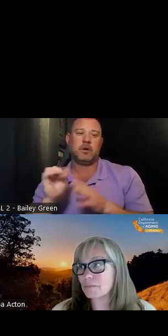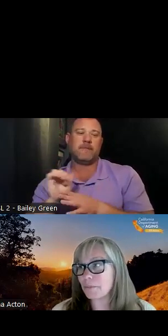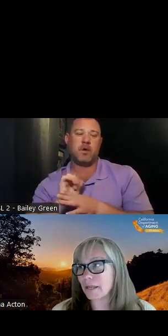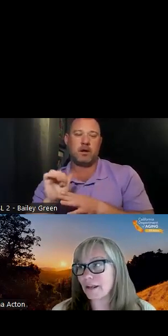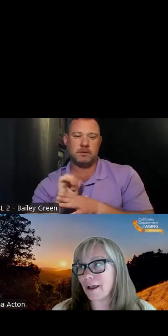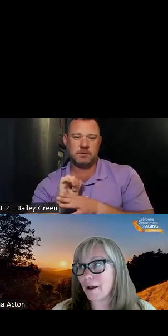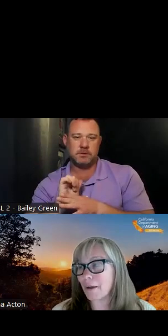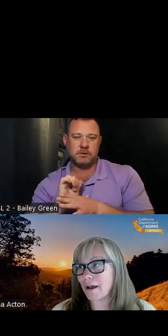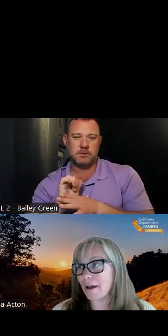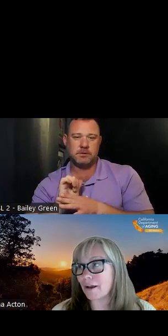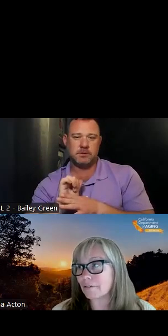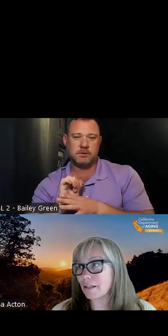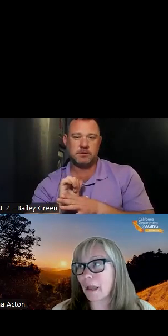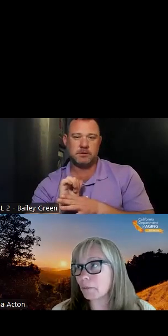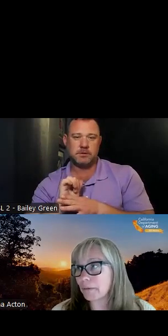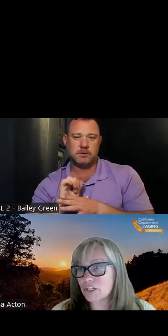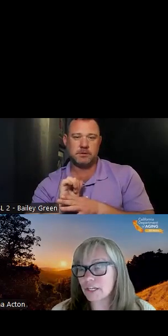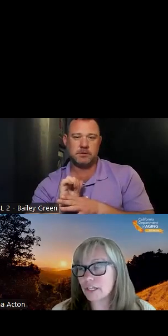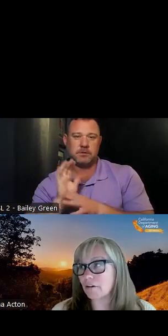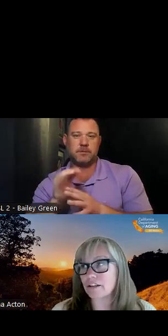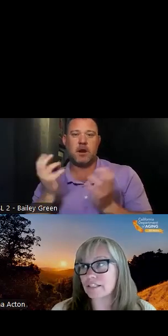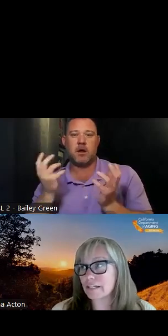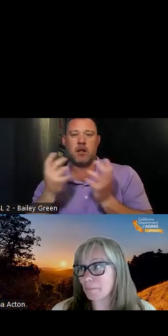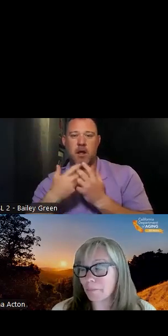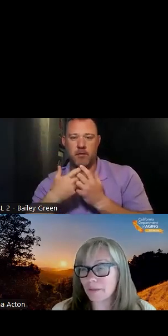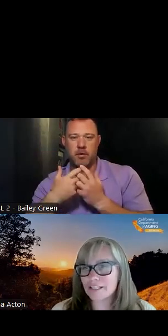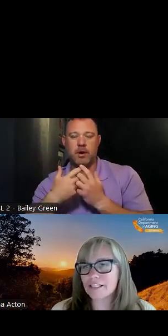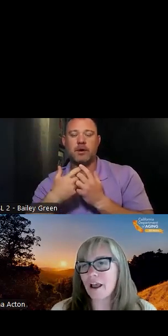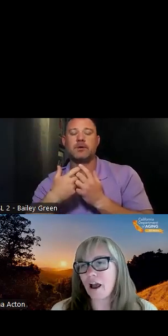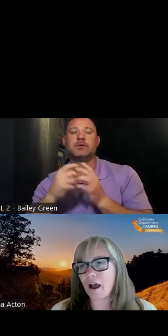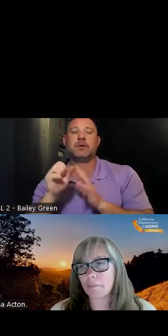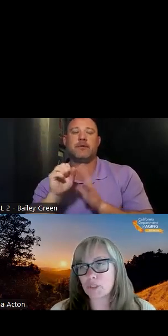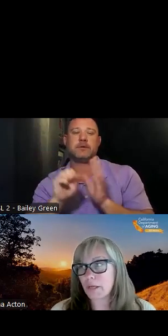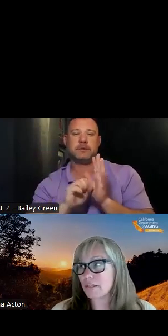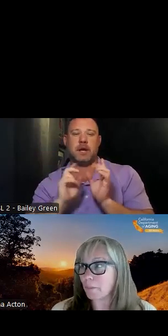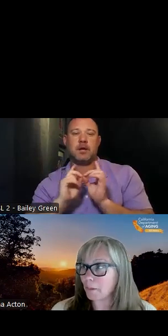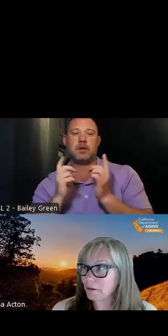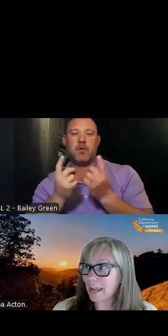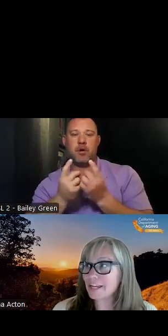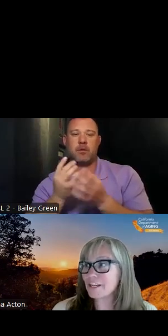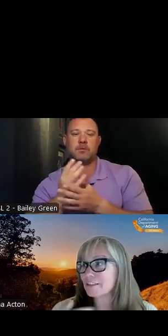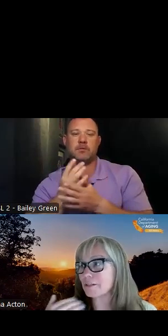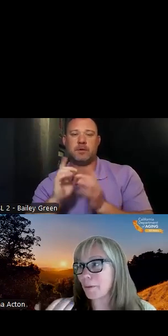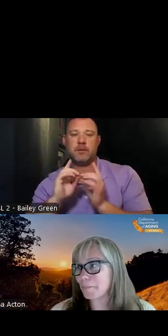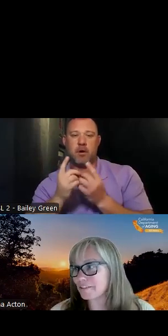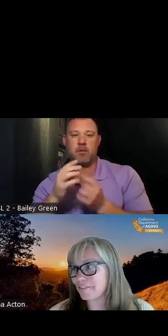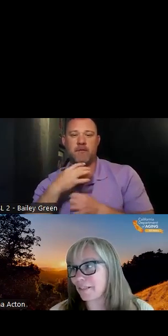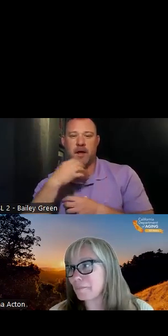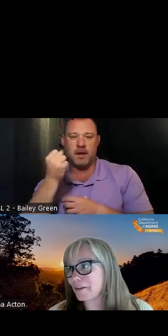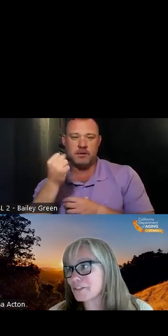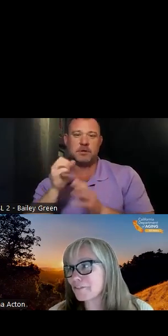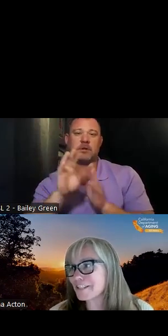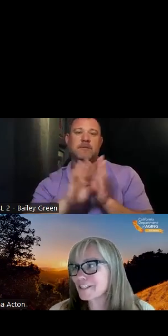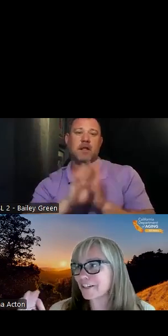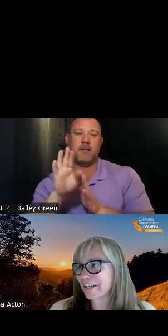This has been a collaboration across state departments between the Department of Aging, the Department of